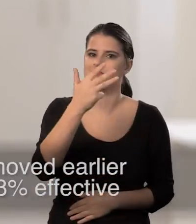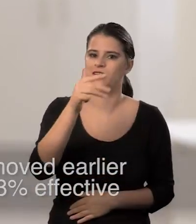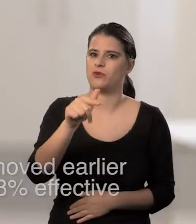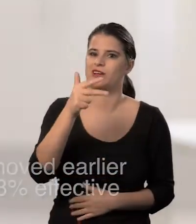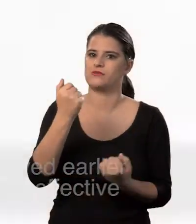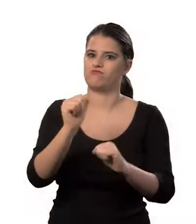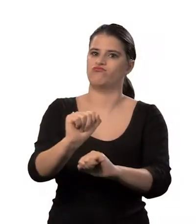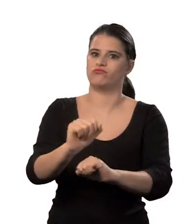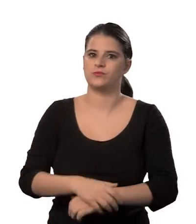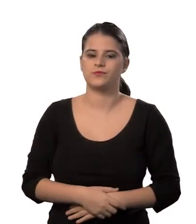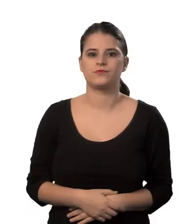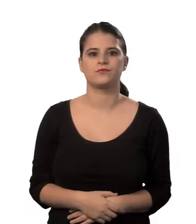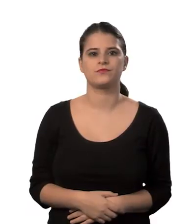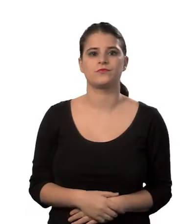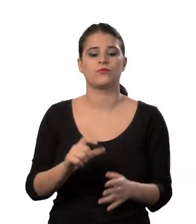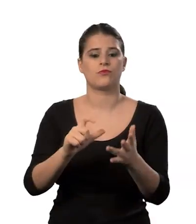% effective.